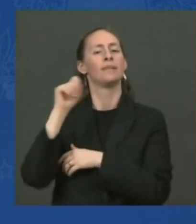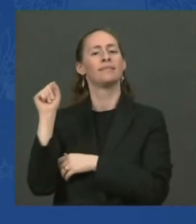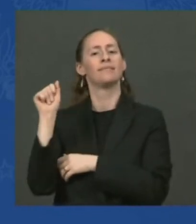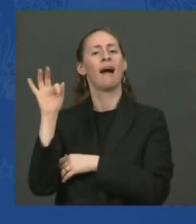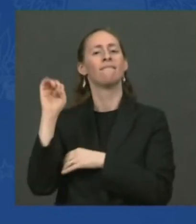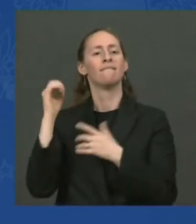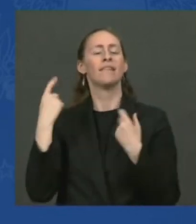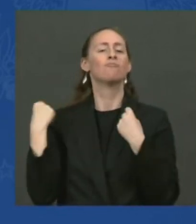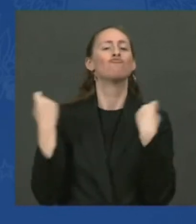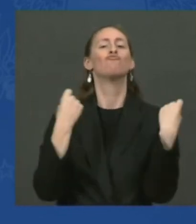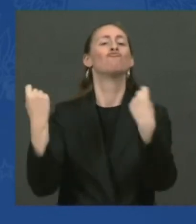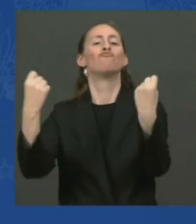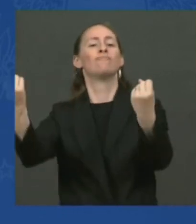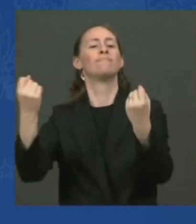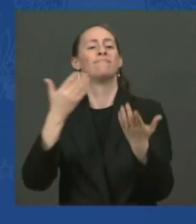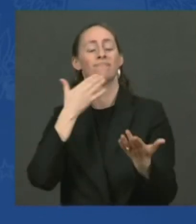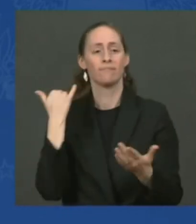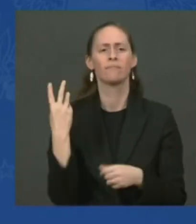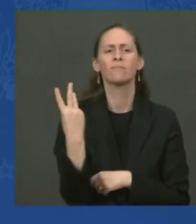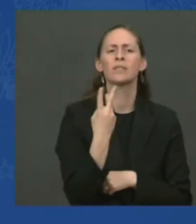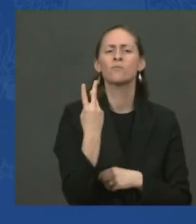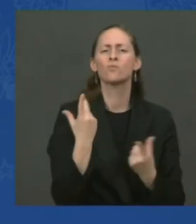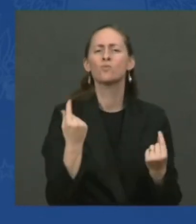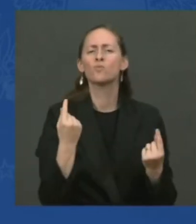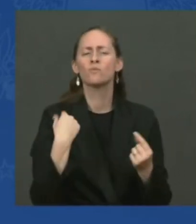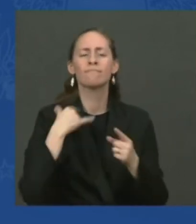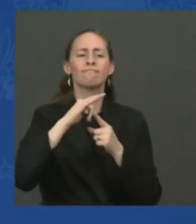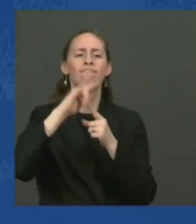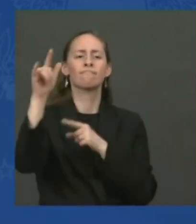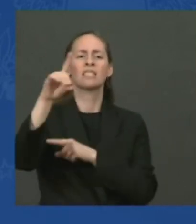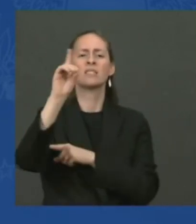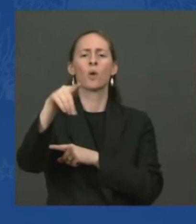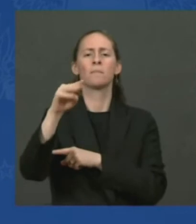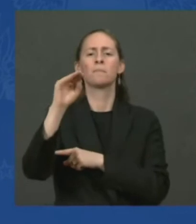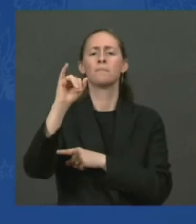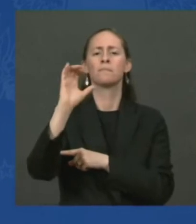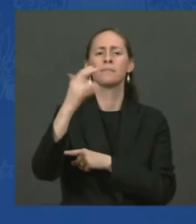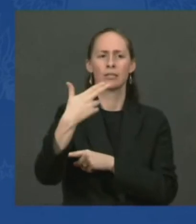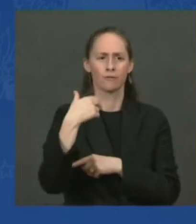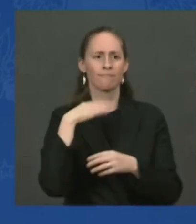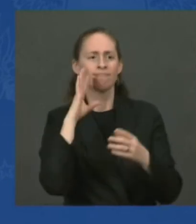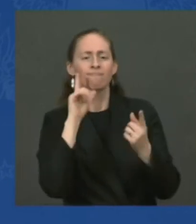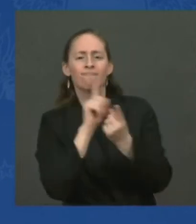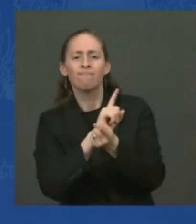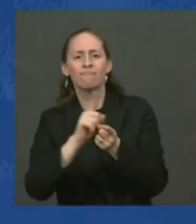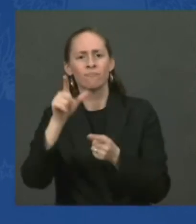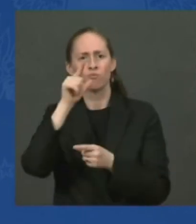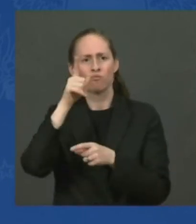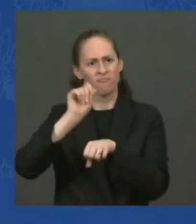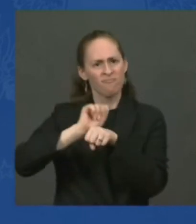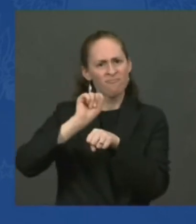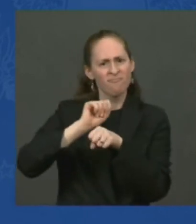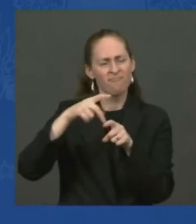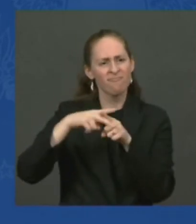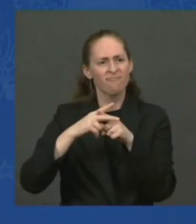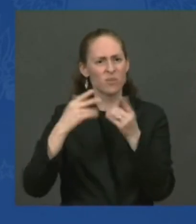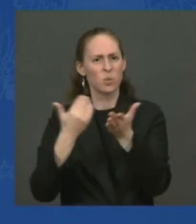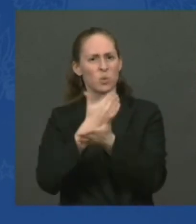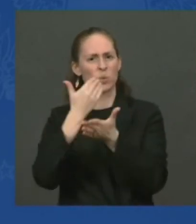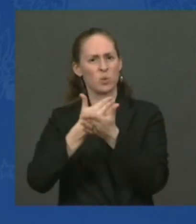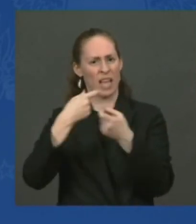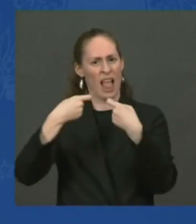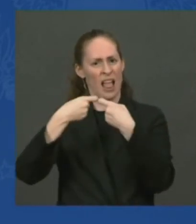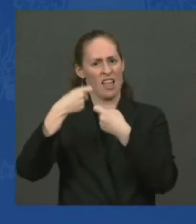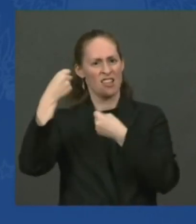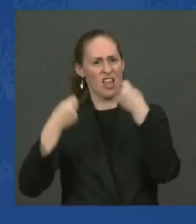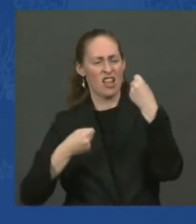with UAW workers who are building the next generation of electric vehicles. And that's just the beginning. We're also seeing you'll be seeing